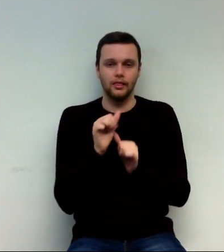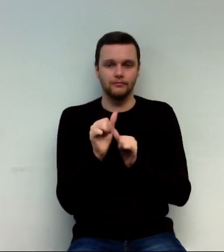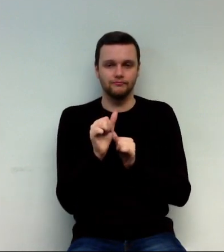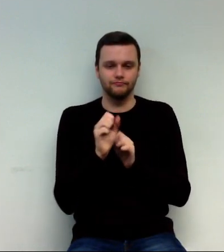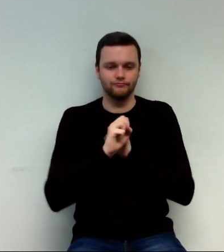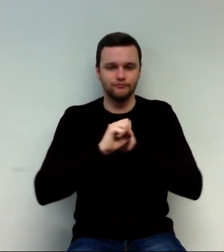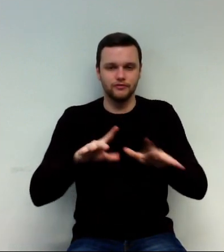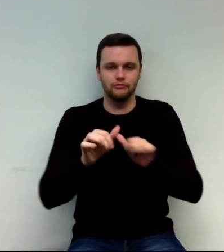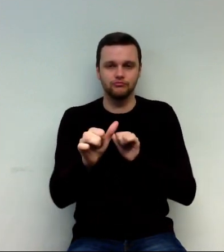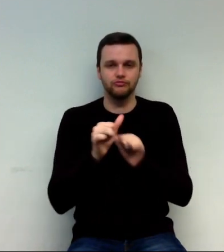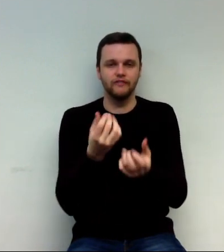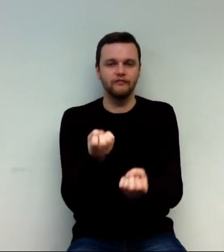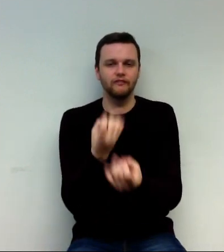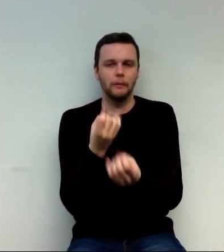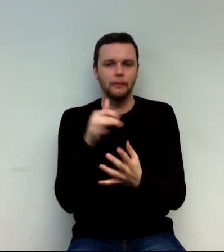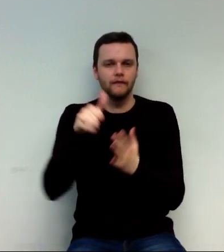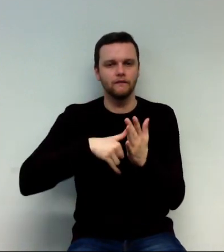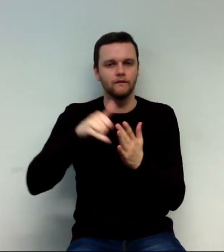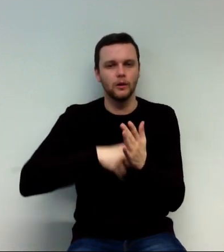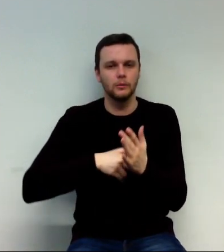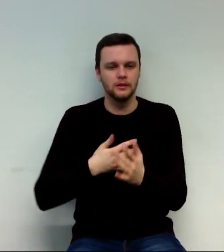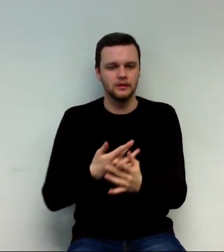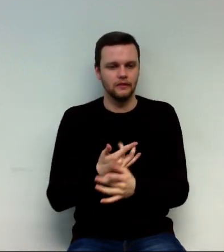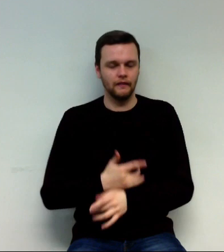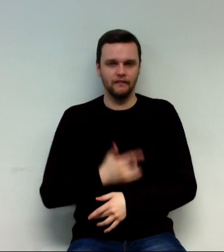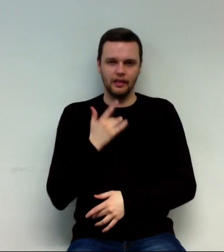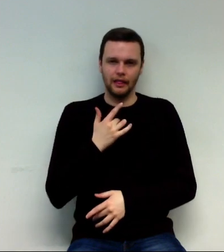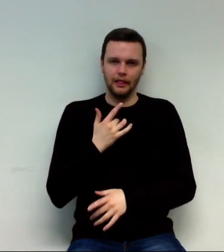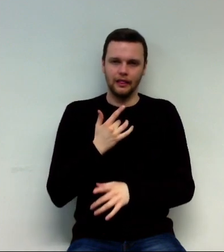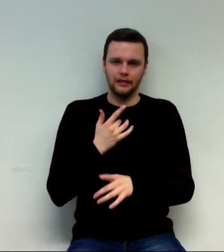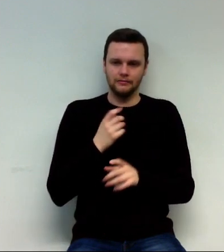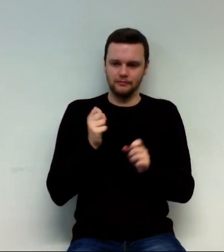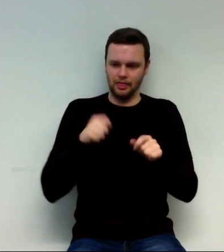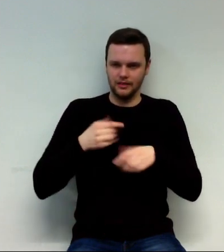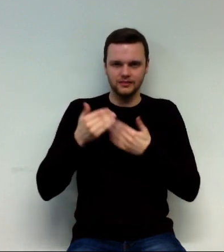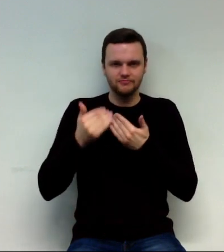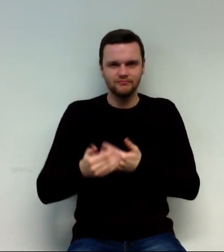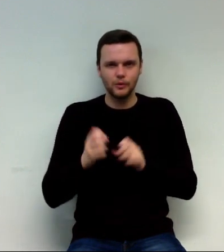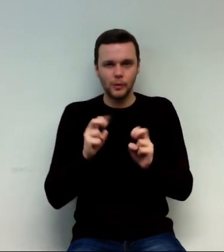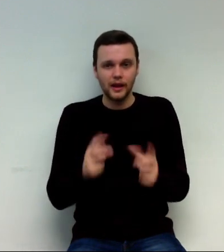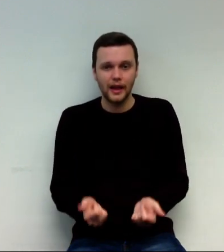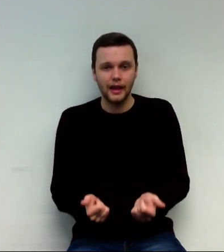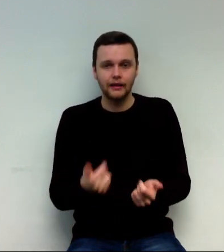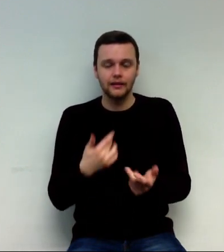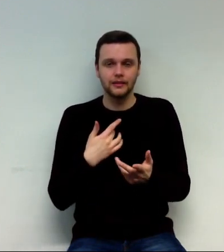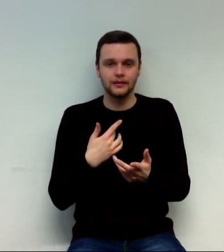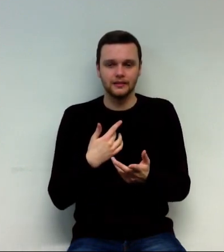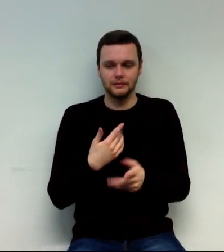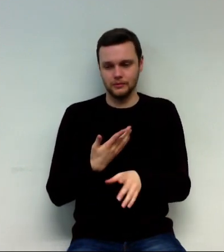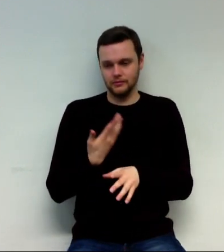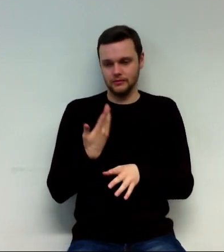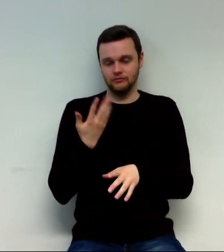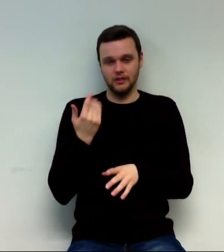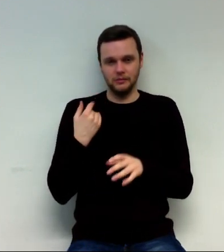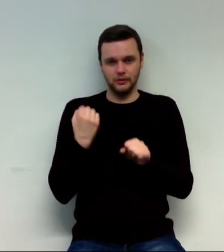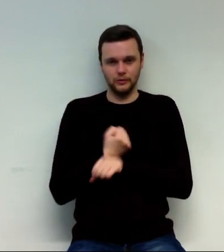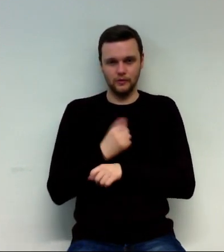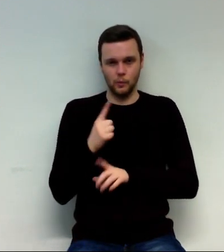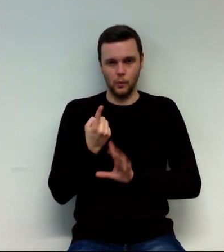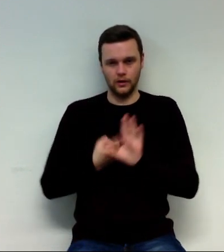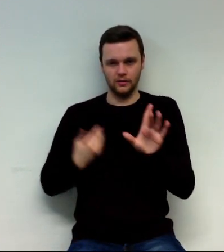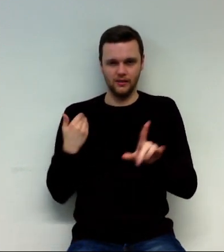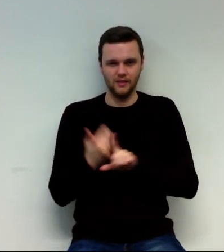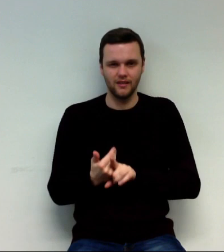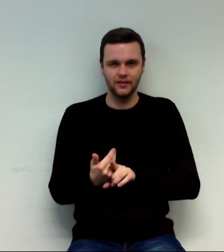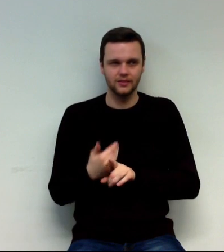short feedback form. We'd love to know how you found this and ways we can improve. Like Alan said at the start, we've only been doing this about a year, and